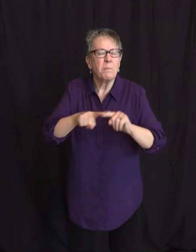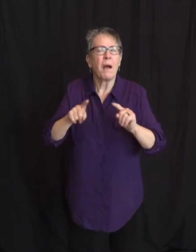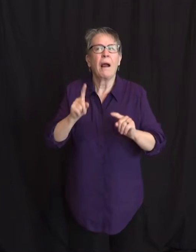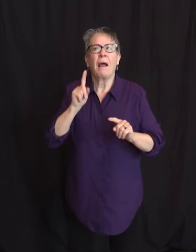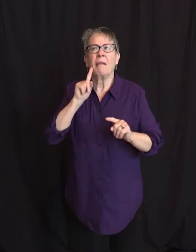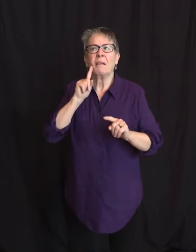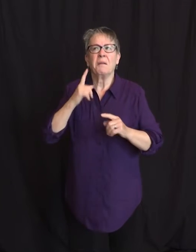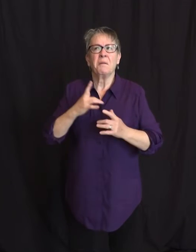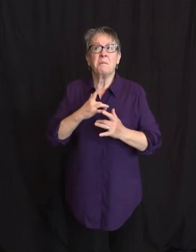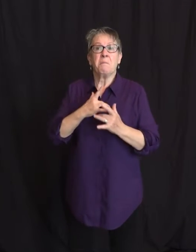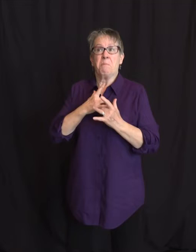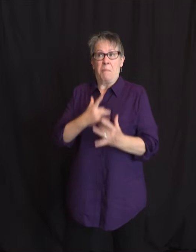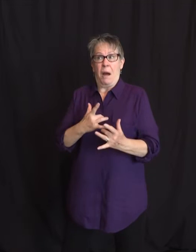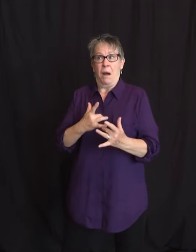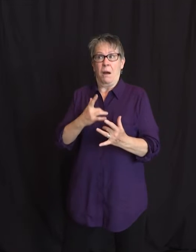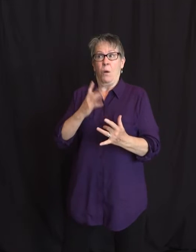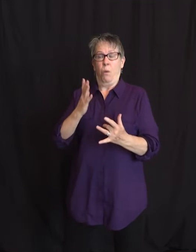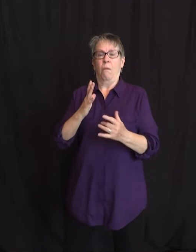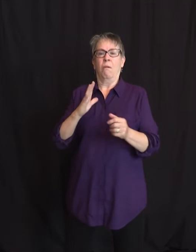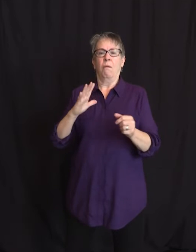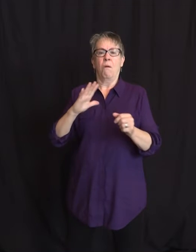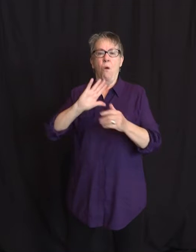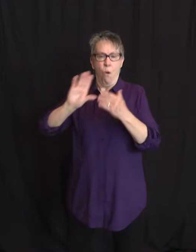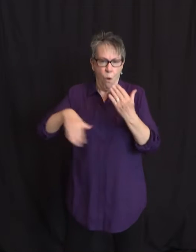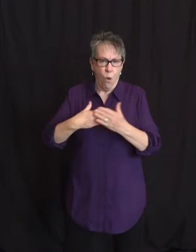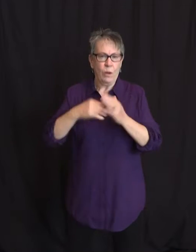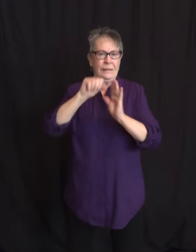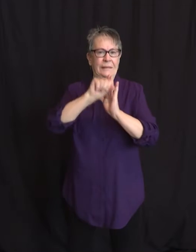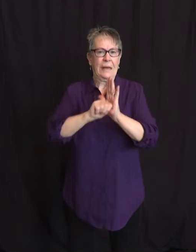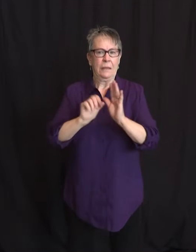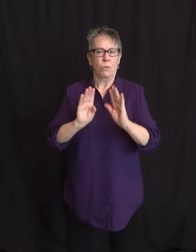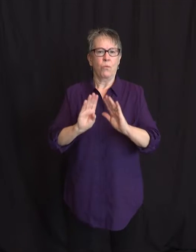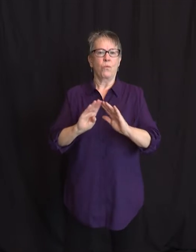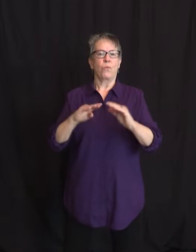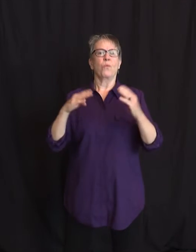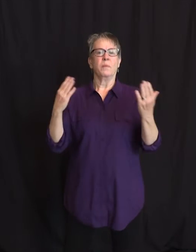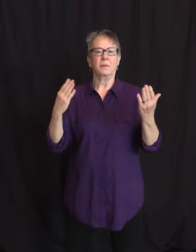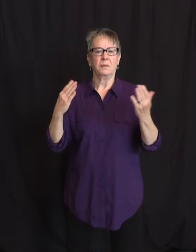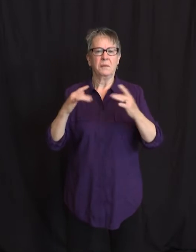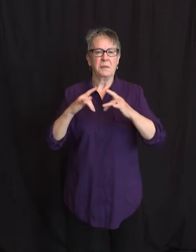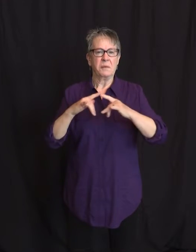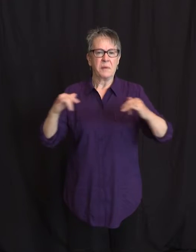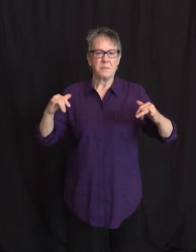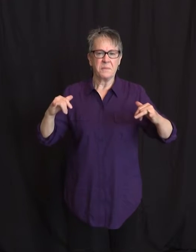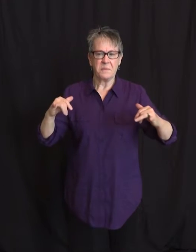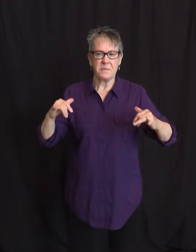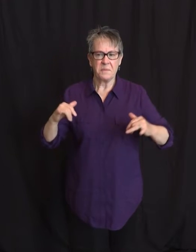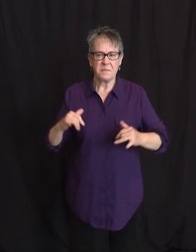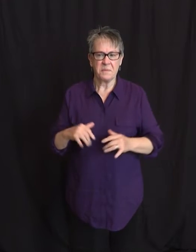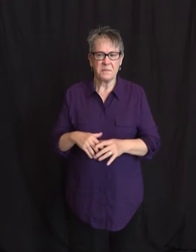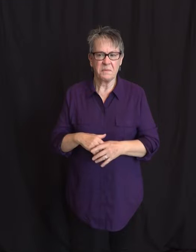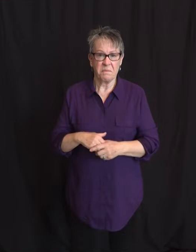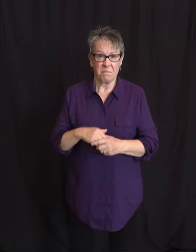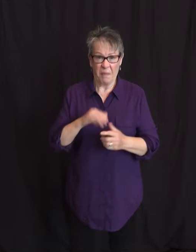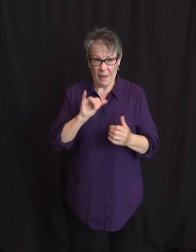in terms of the virus and its impact on the state. Did I answer your questions, I think?